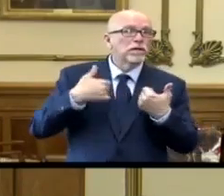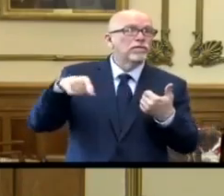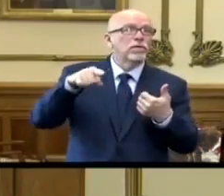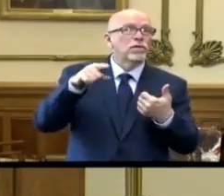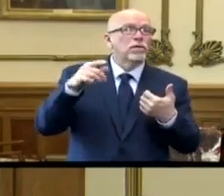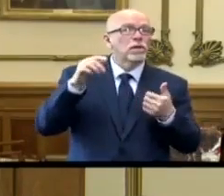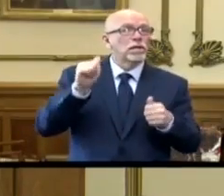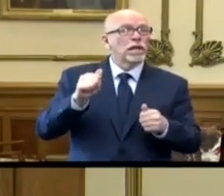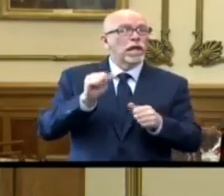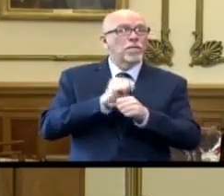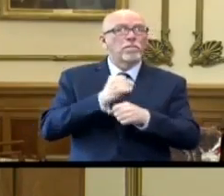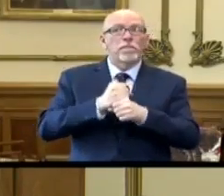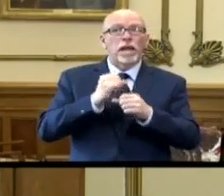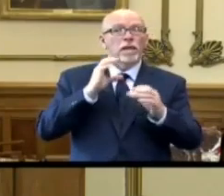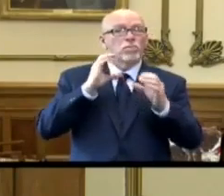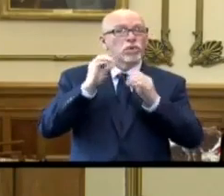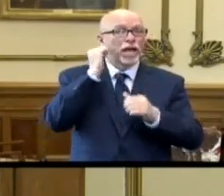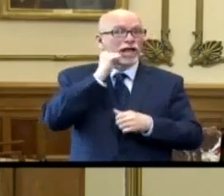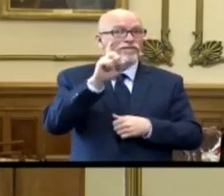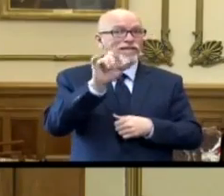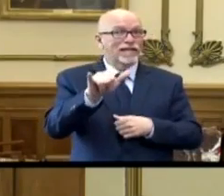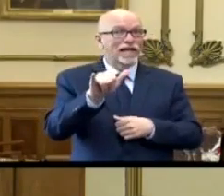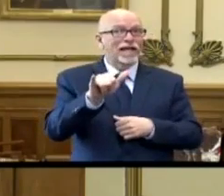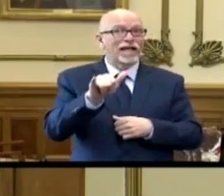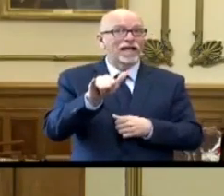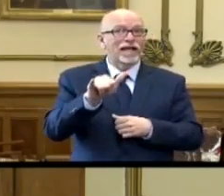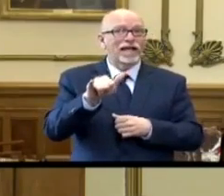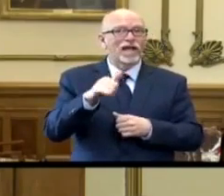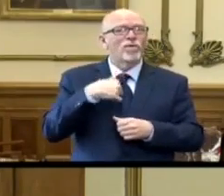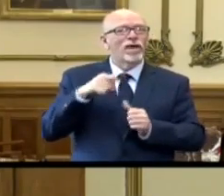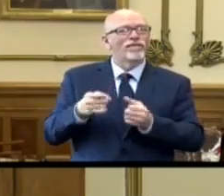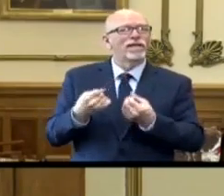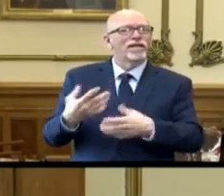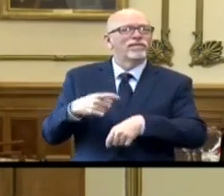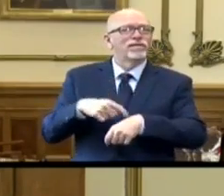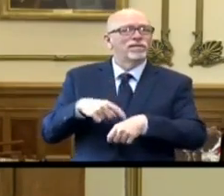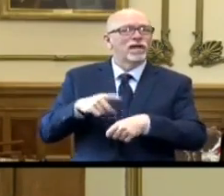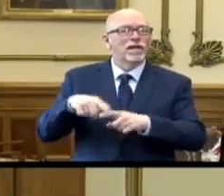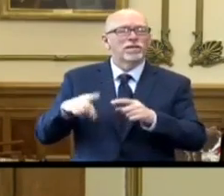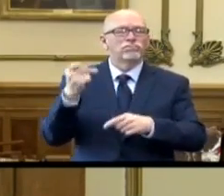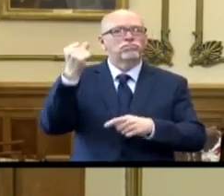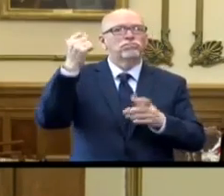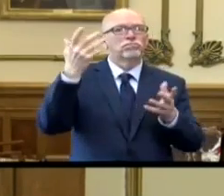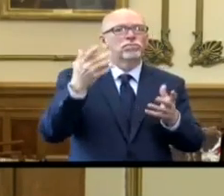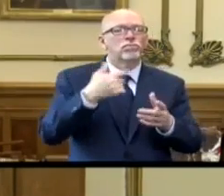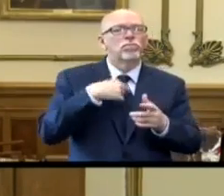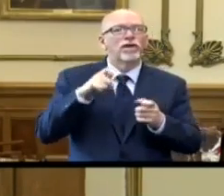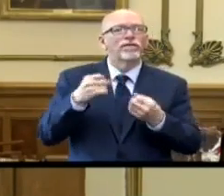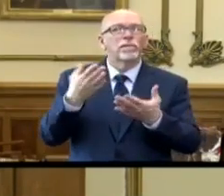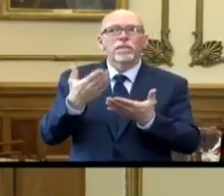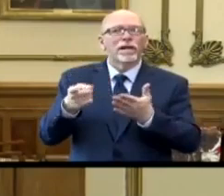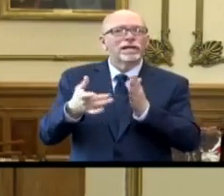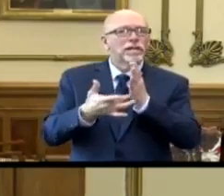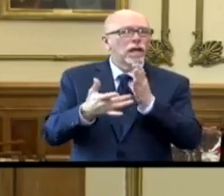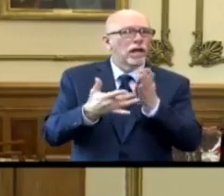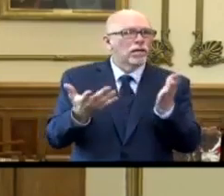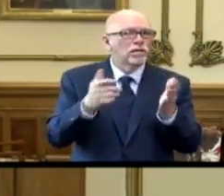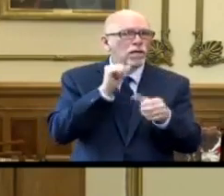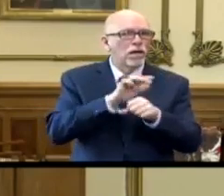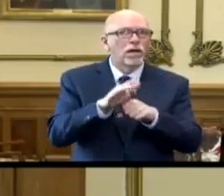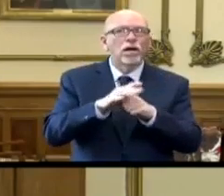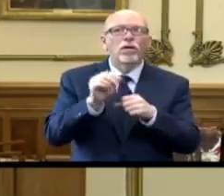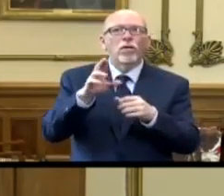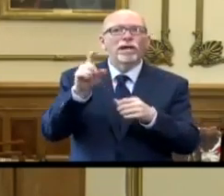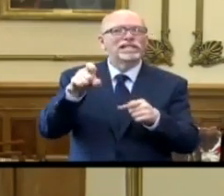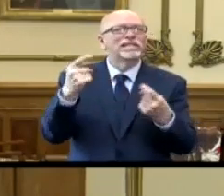be able to make that communication daily may take a little bit of time and may take a little bit of technological